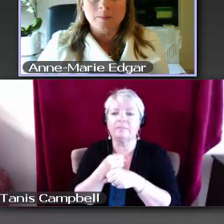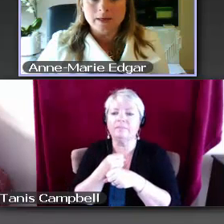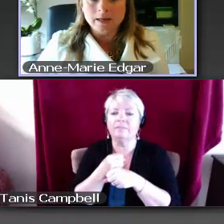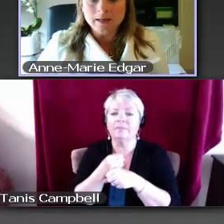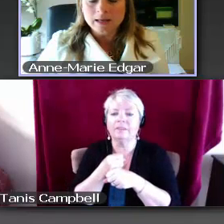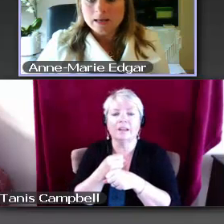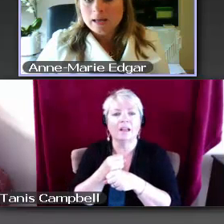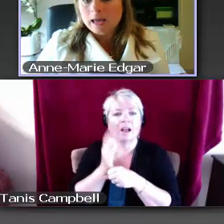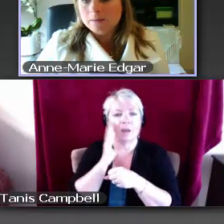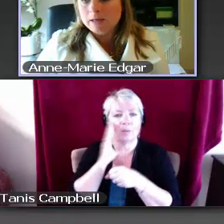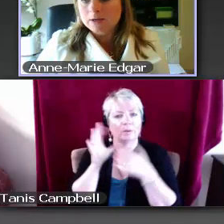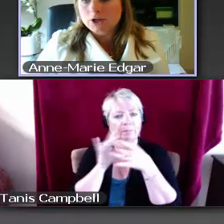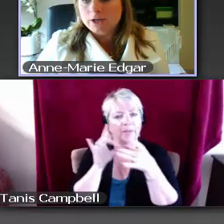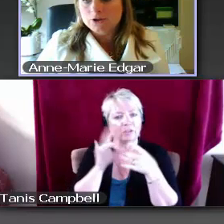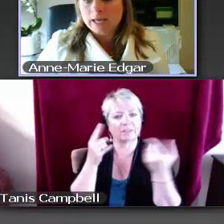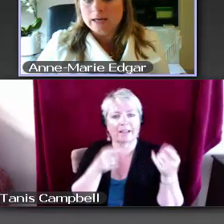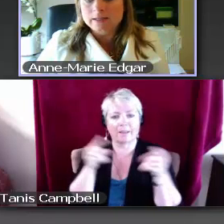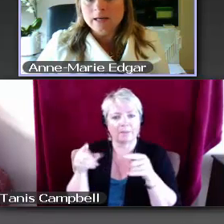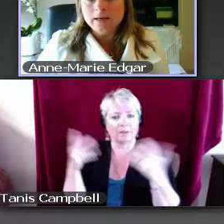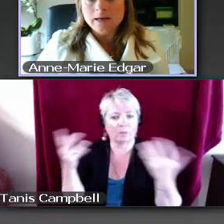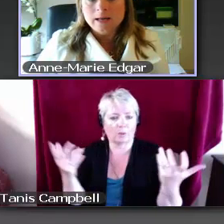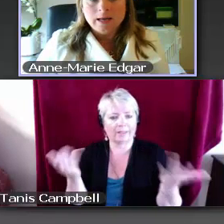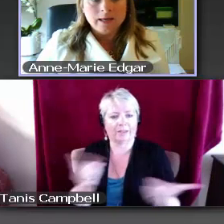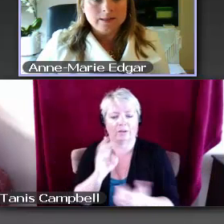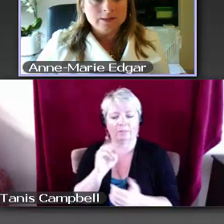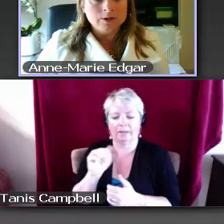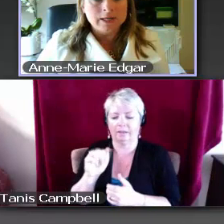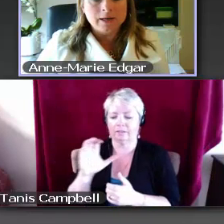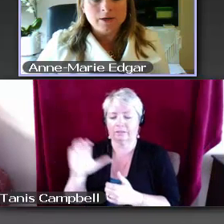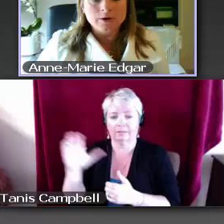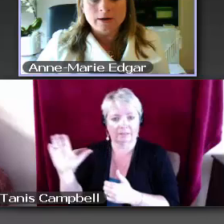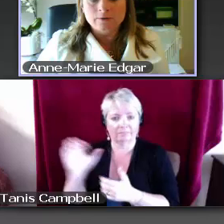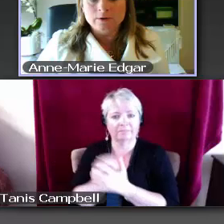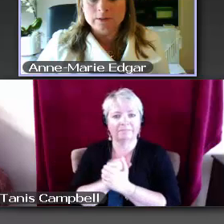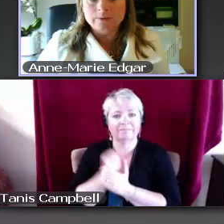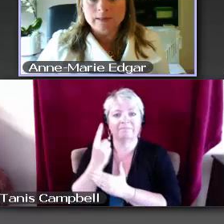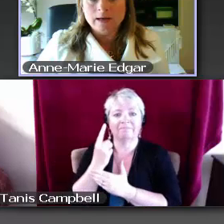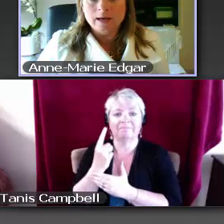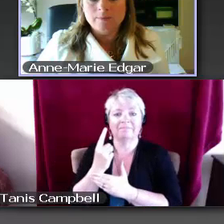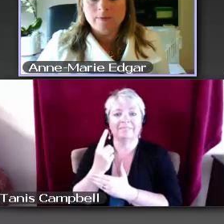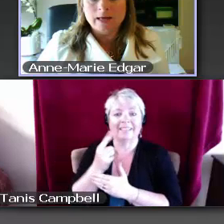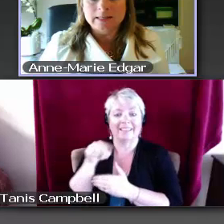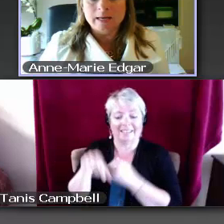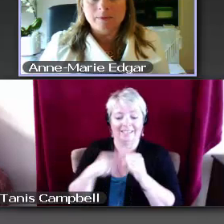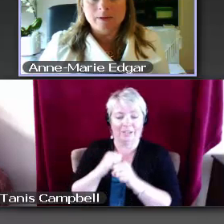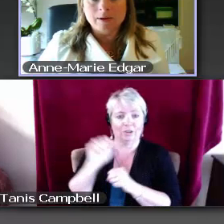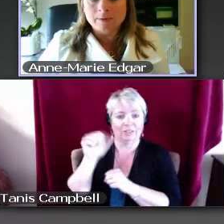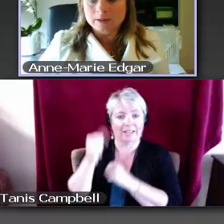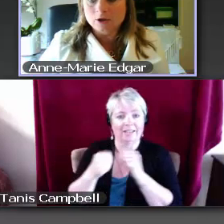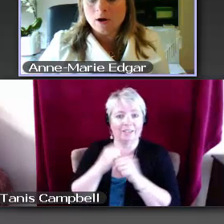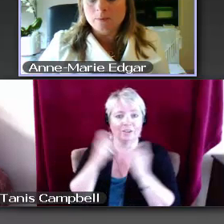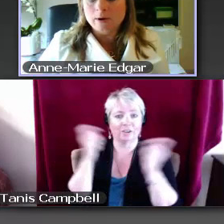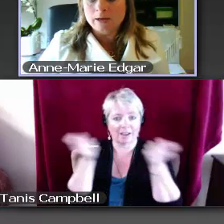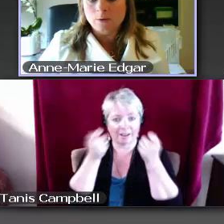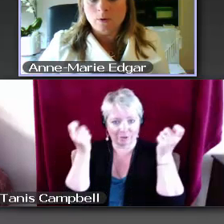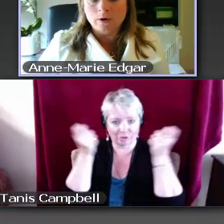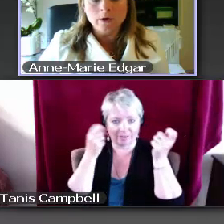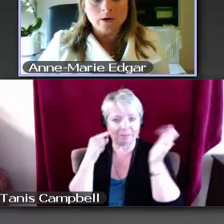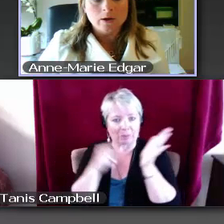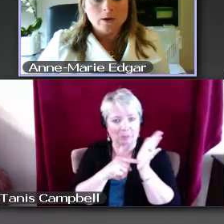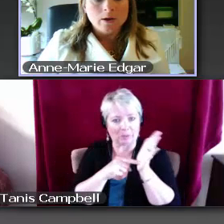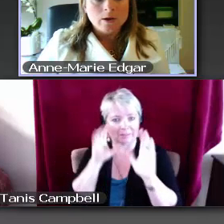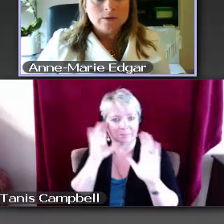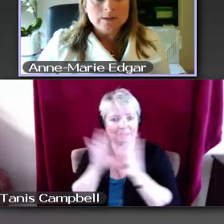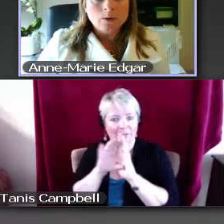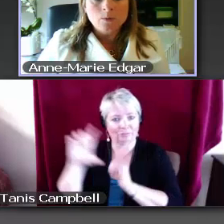what's happening at Make a Change Canada. It is our 10-year anniversary. That's an emblem up in the top right